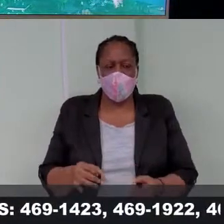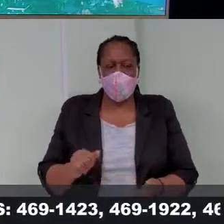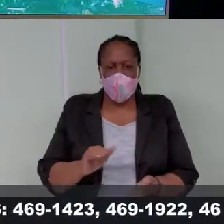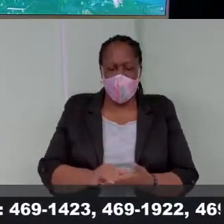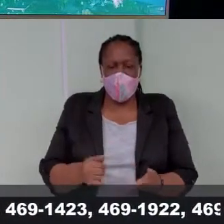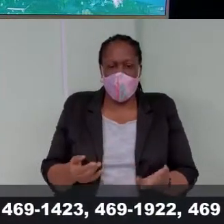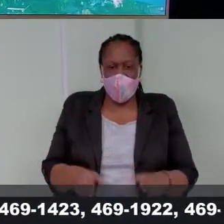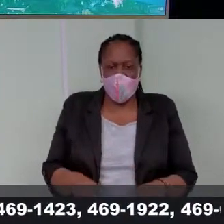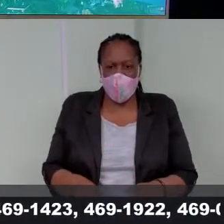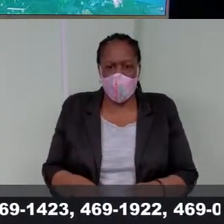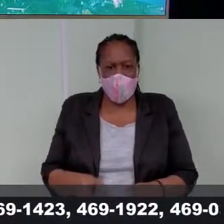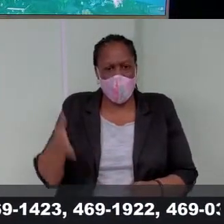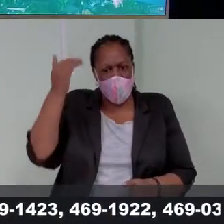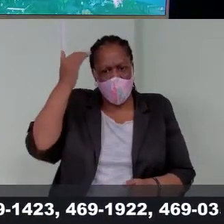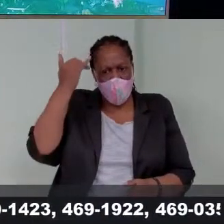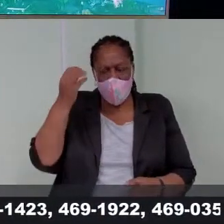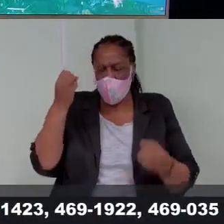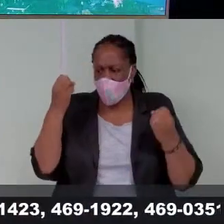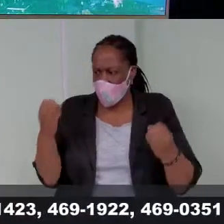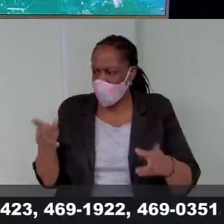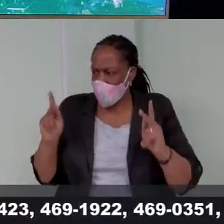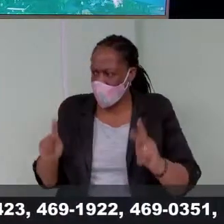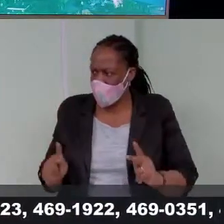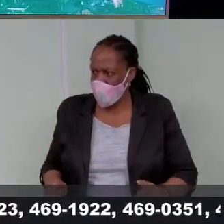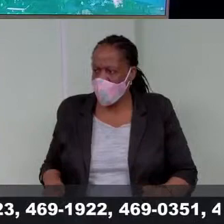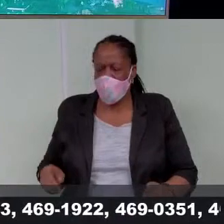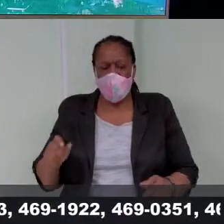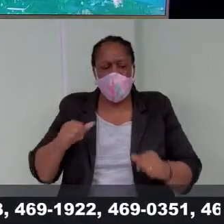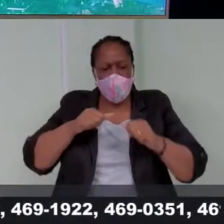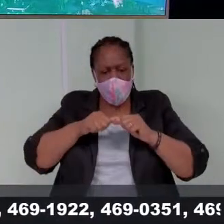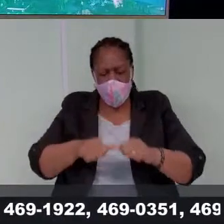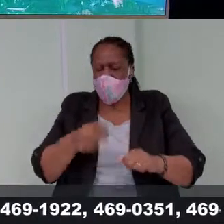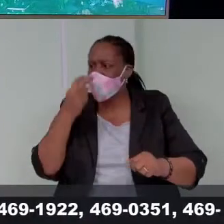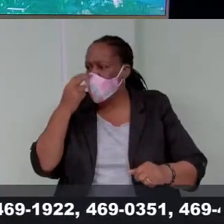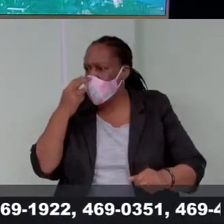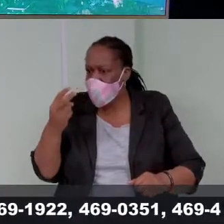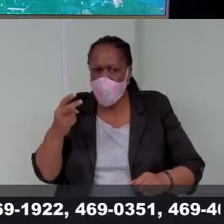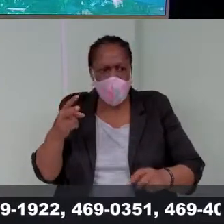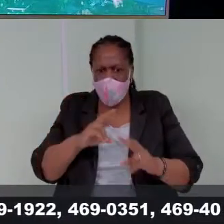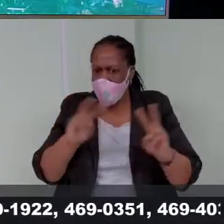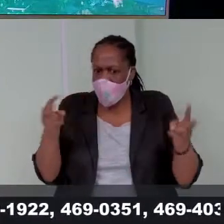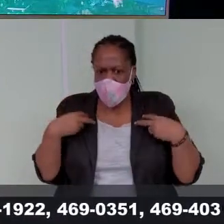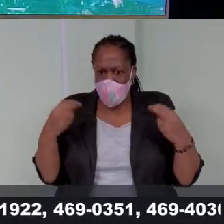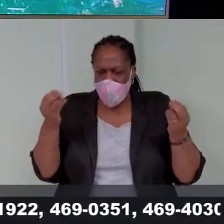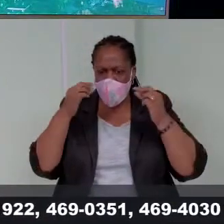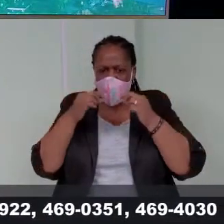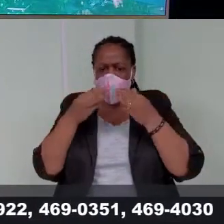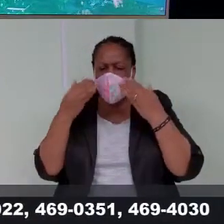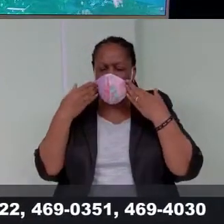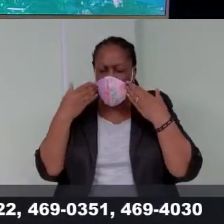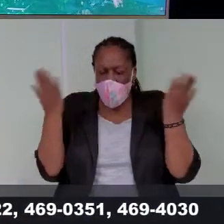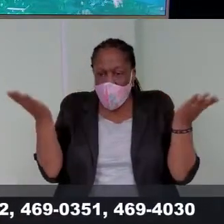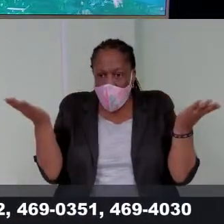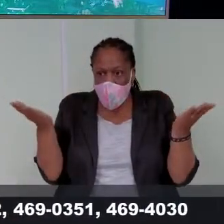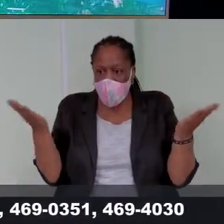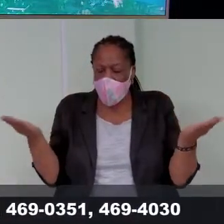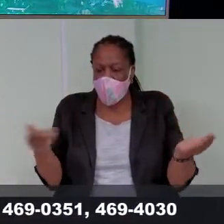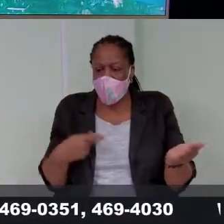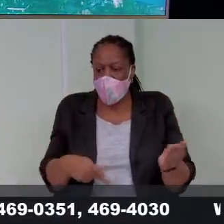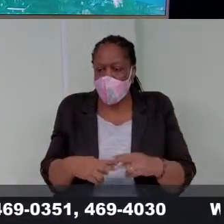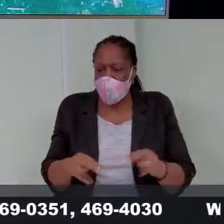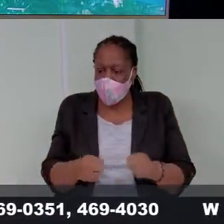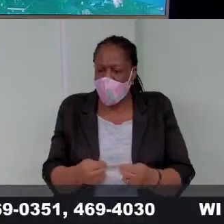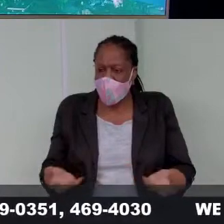seen without wearing masks, both in St. Kitts and Nevis? We have also observed that